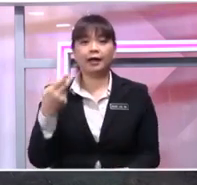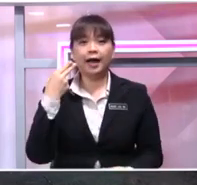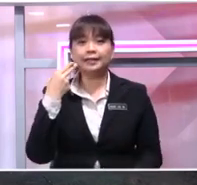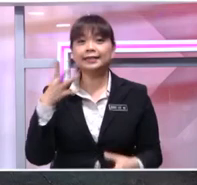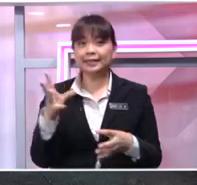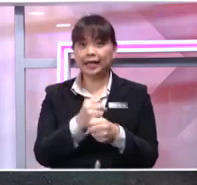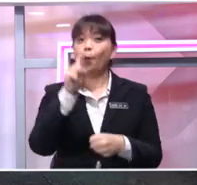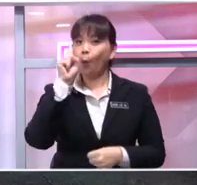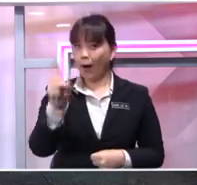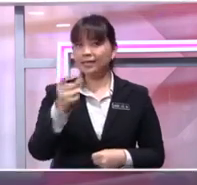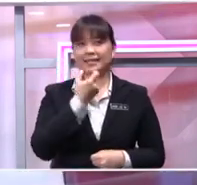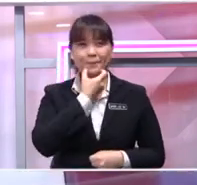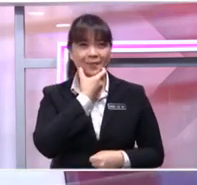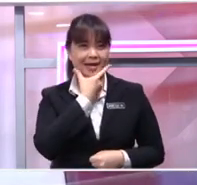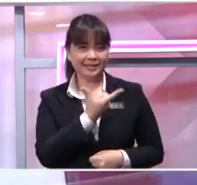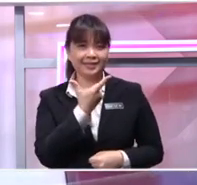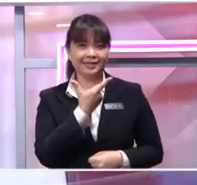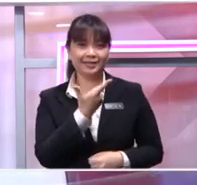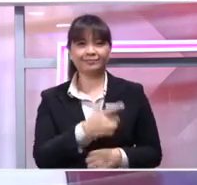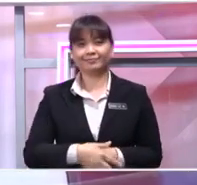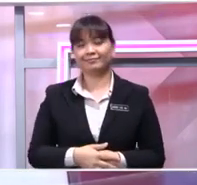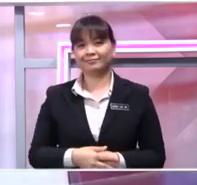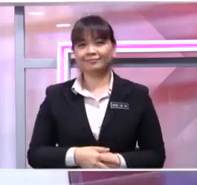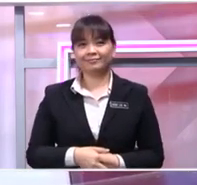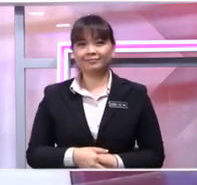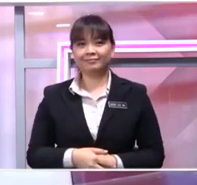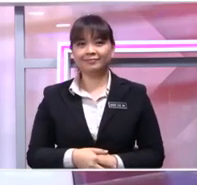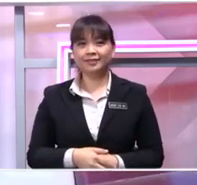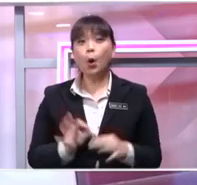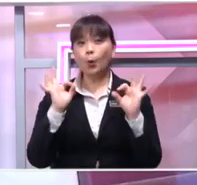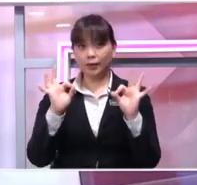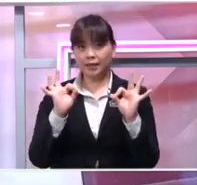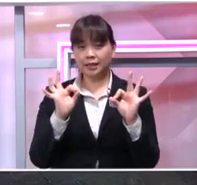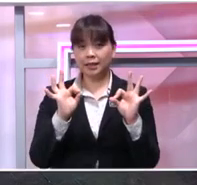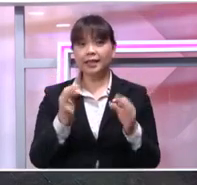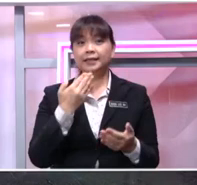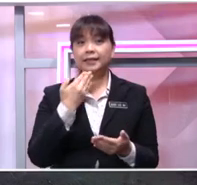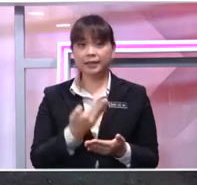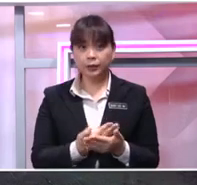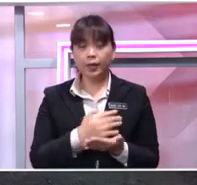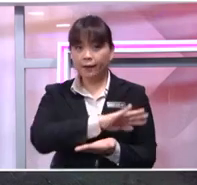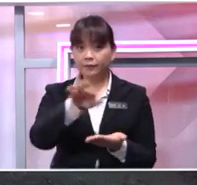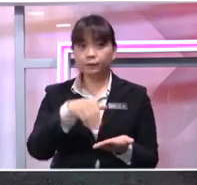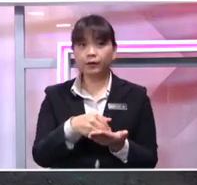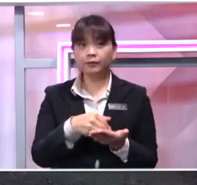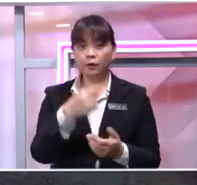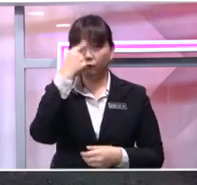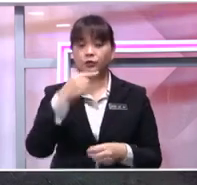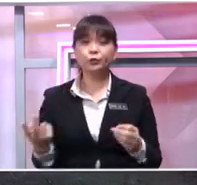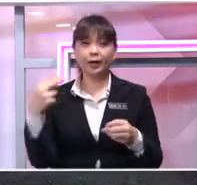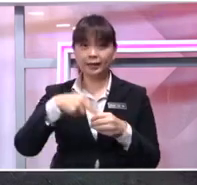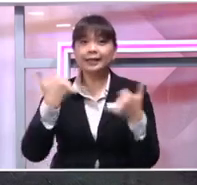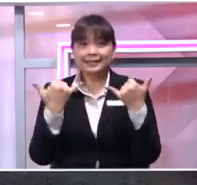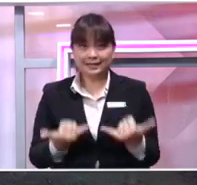one smiley reward. Good okay. job. Okay. All right, thank you everyone for participating in this